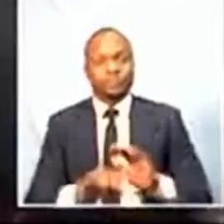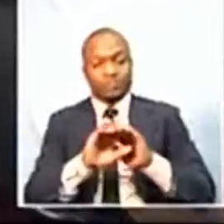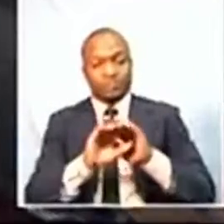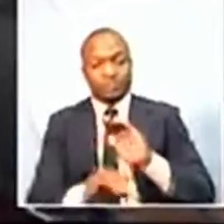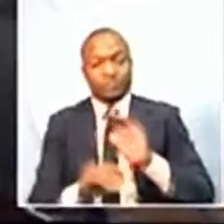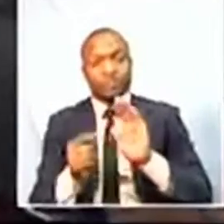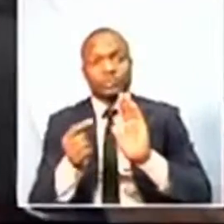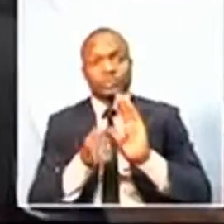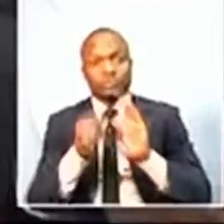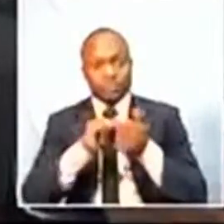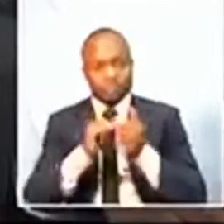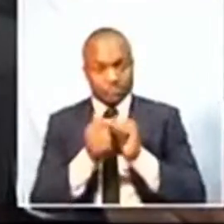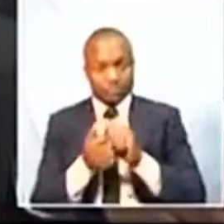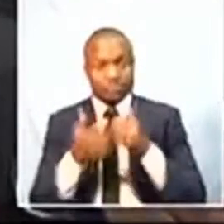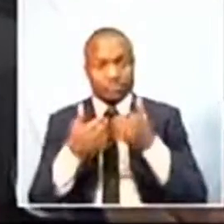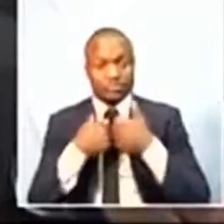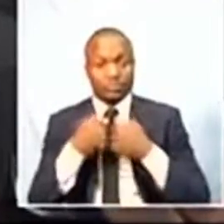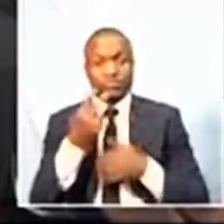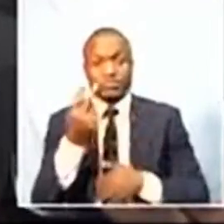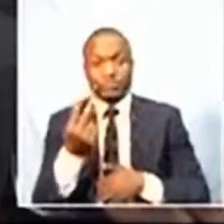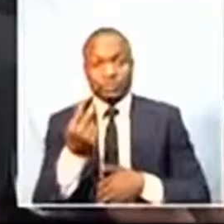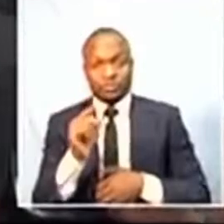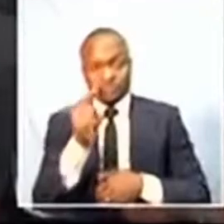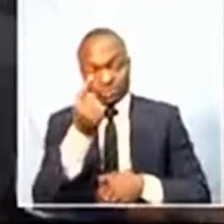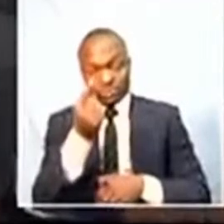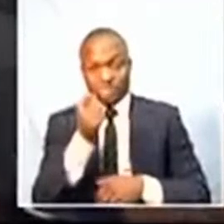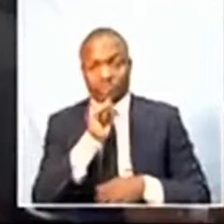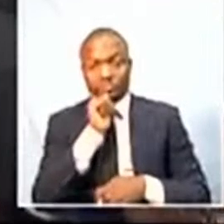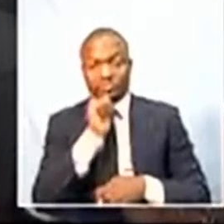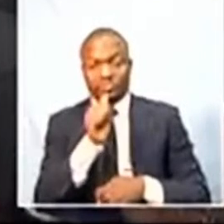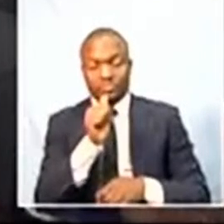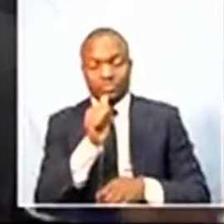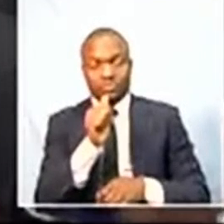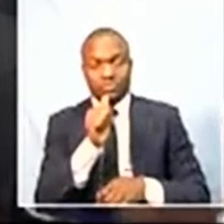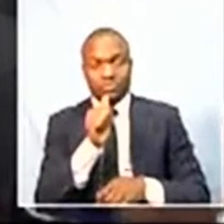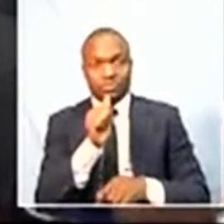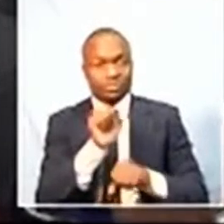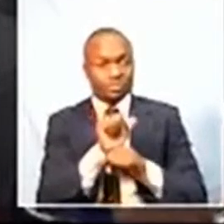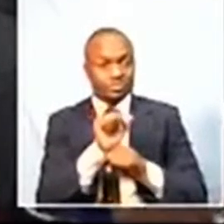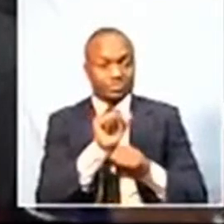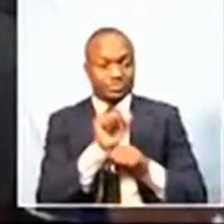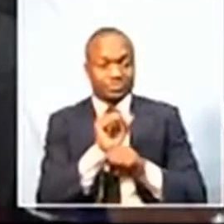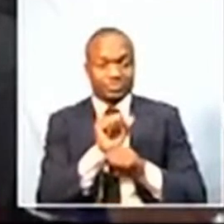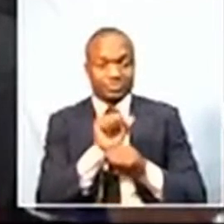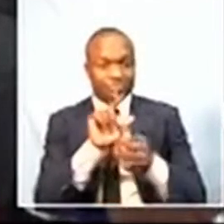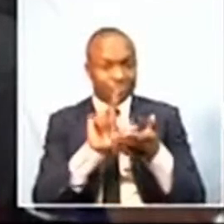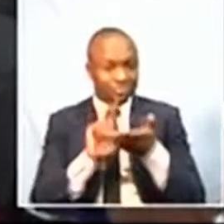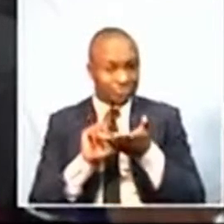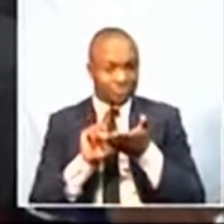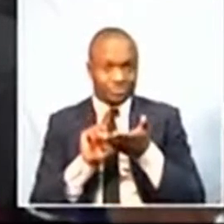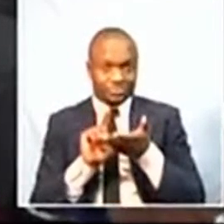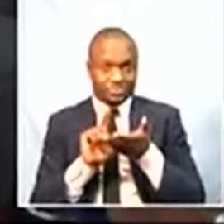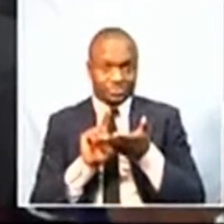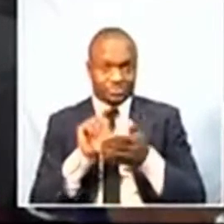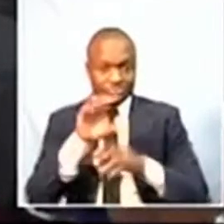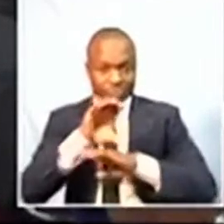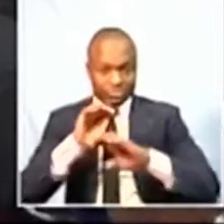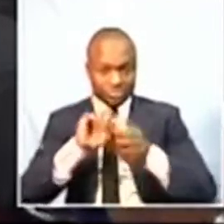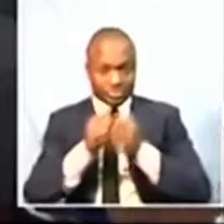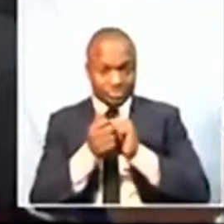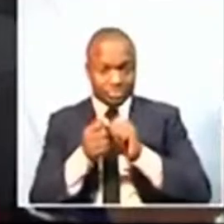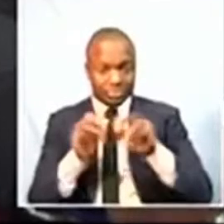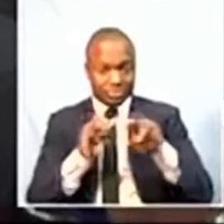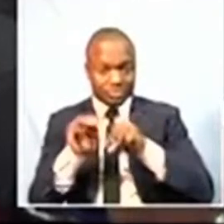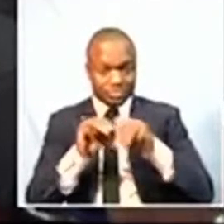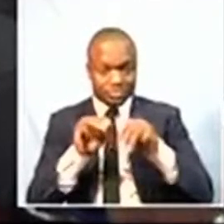query, we have two. The first one is non-performing loans. Cause of query,